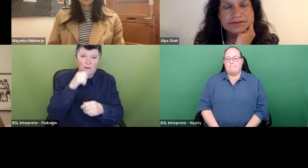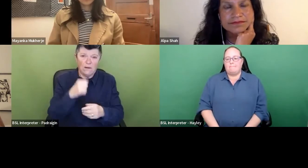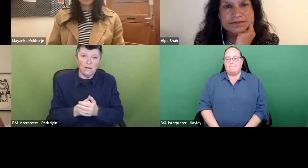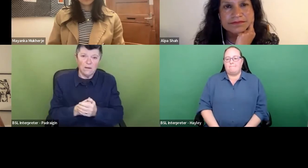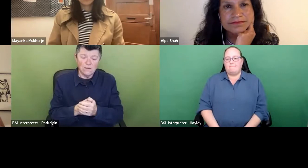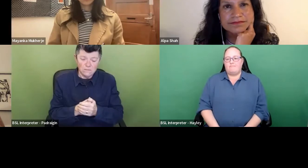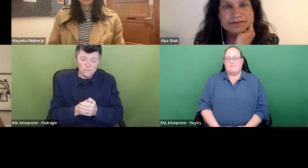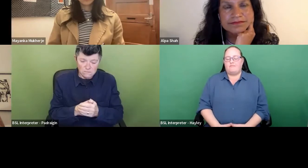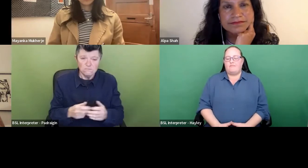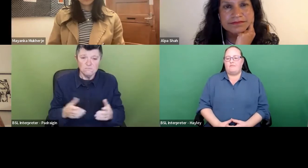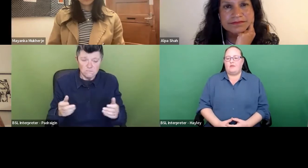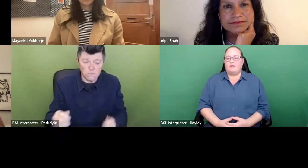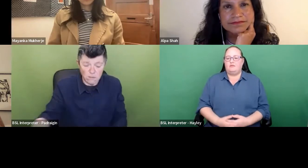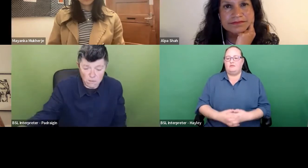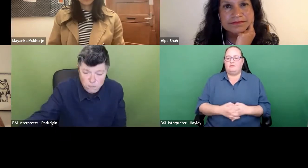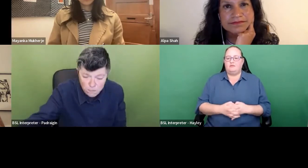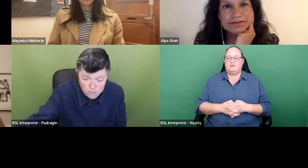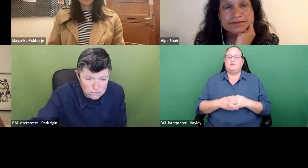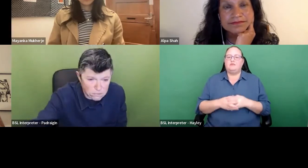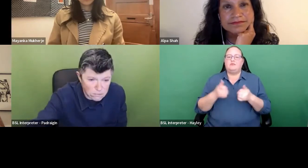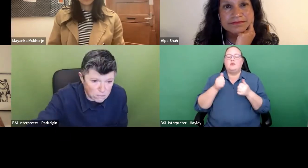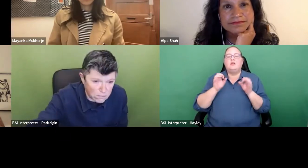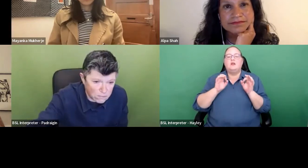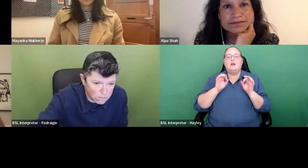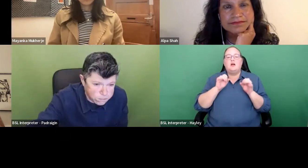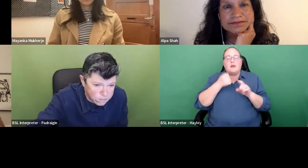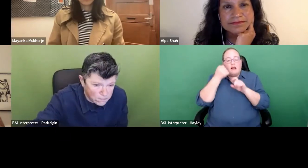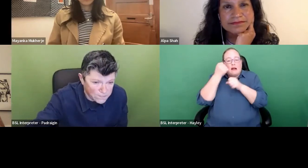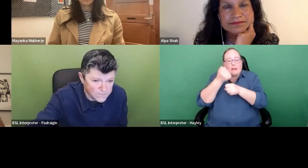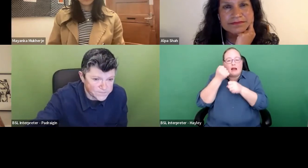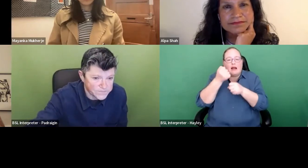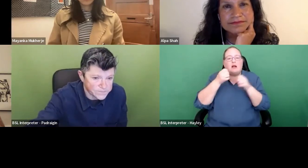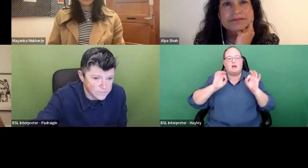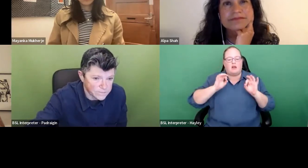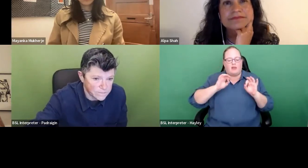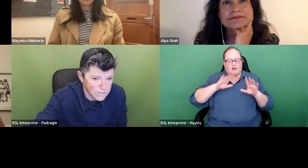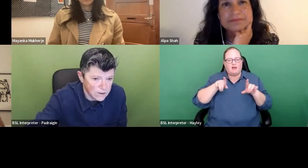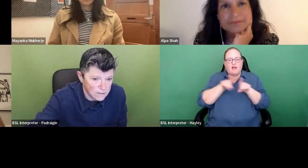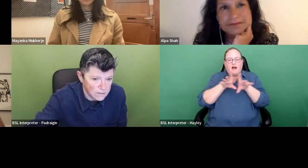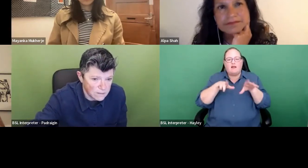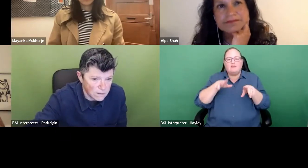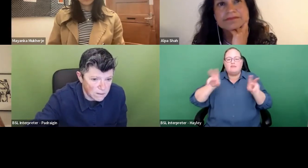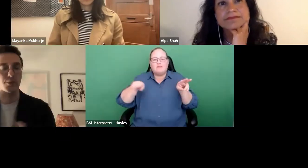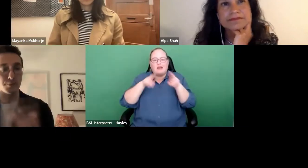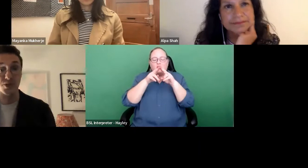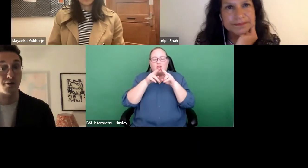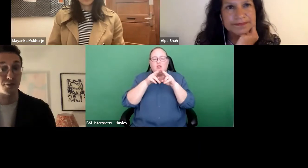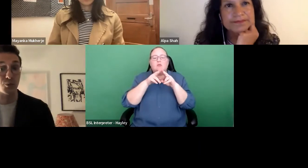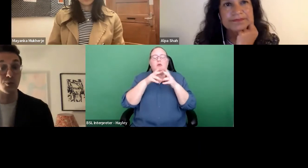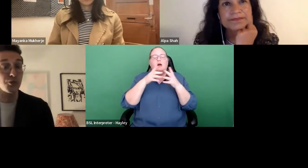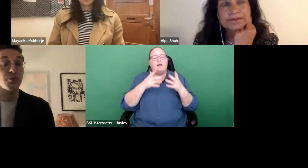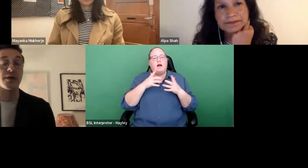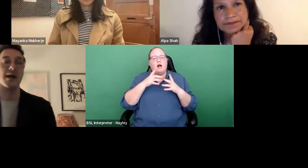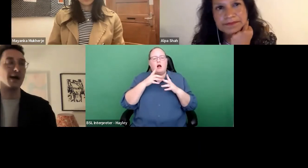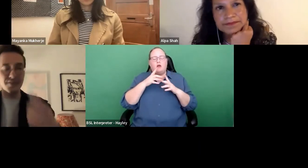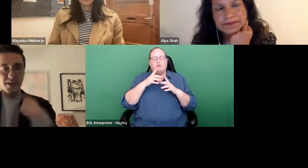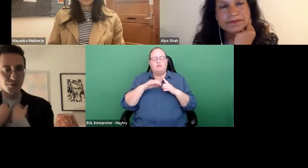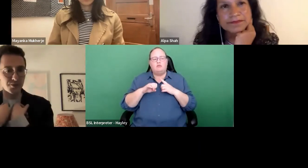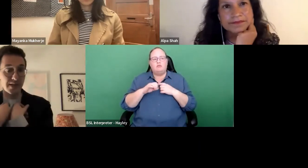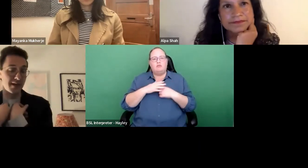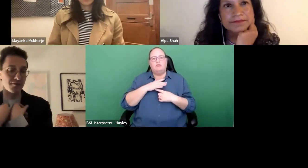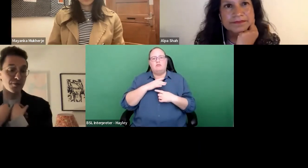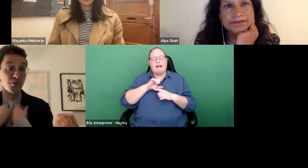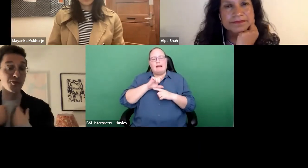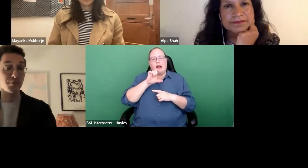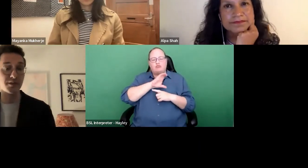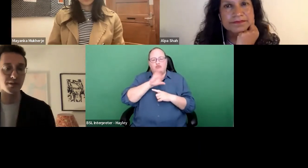in Paris, but was inspired to do now in Cambridge, is a very powerful application of what we see and what we observe and what we do. And I think also